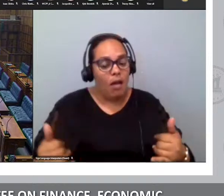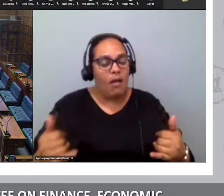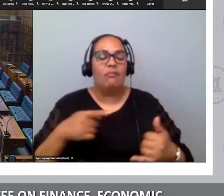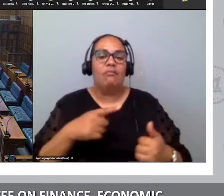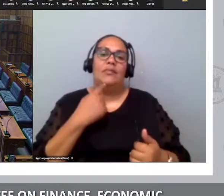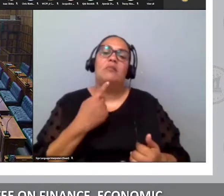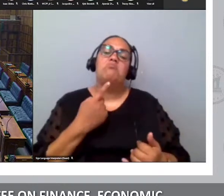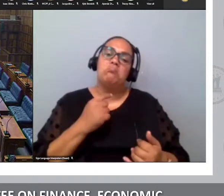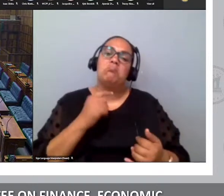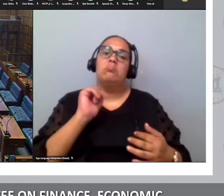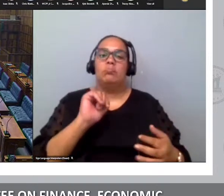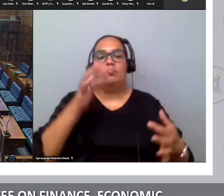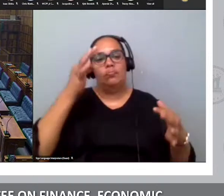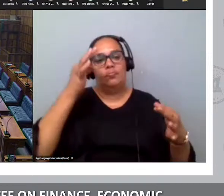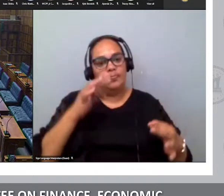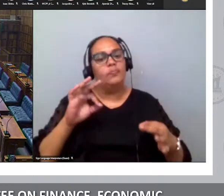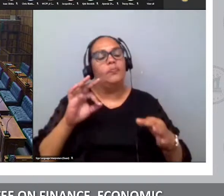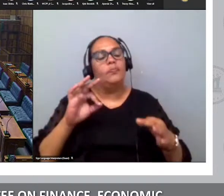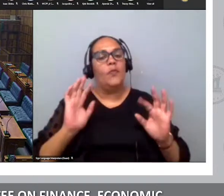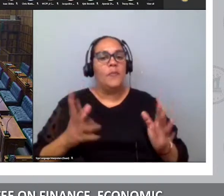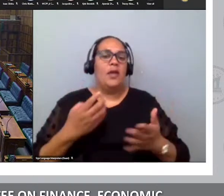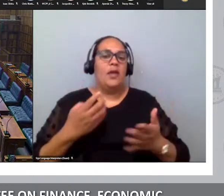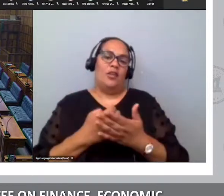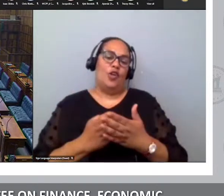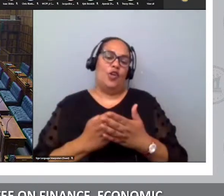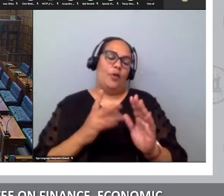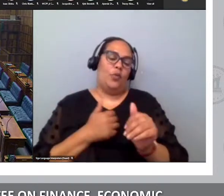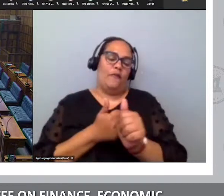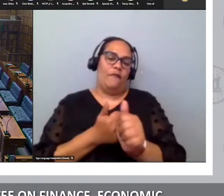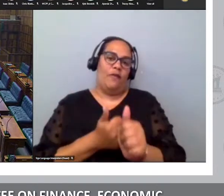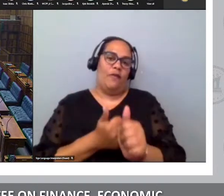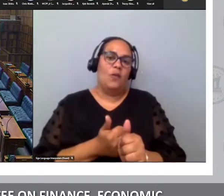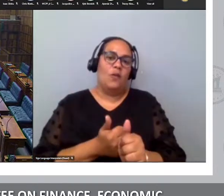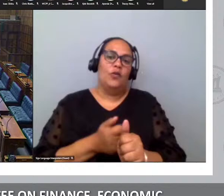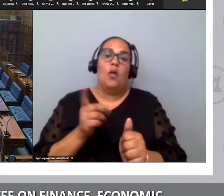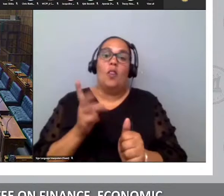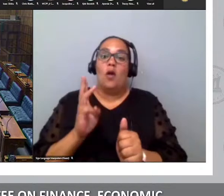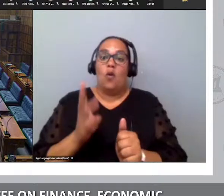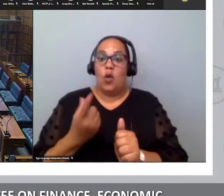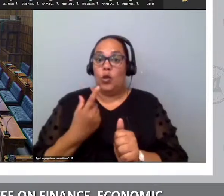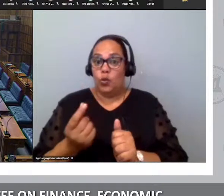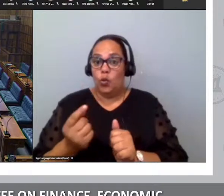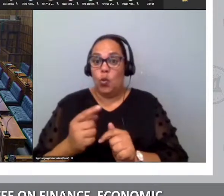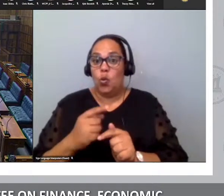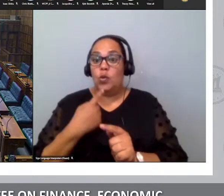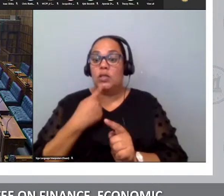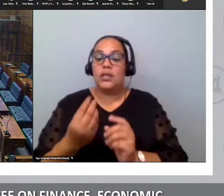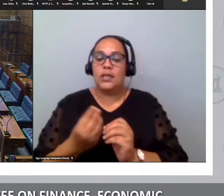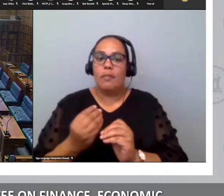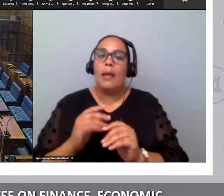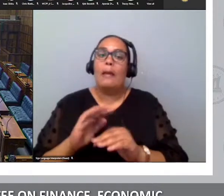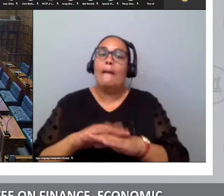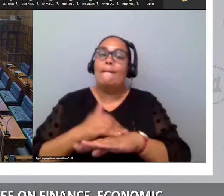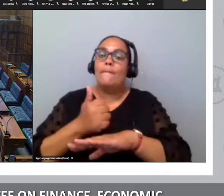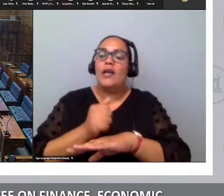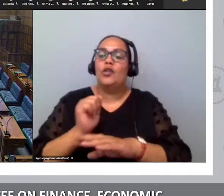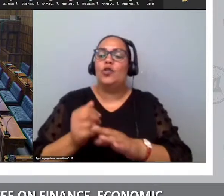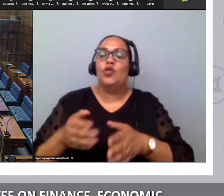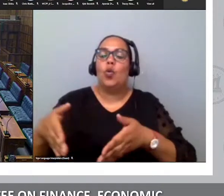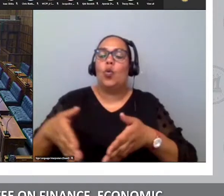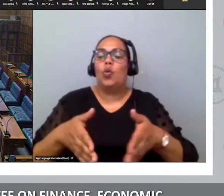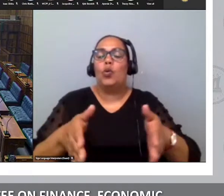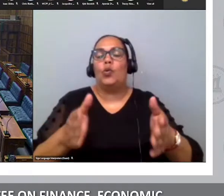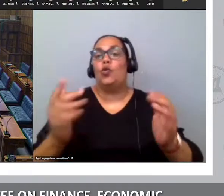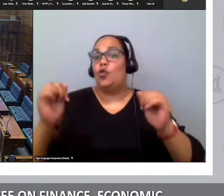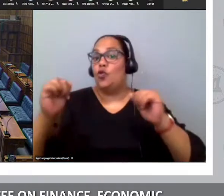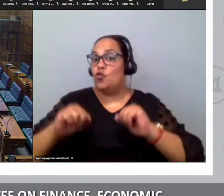the decision is purely economic so they will make a call based on the type of routing that they have the type of